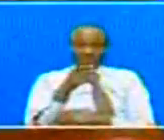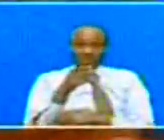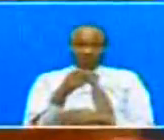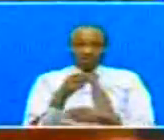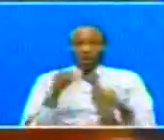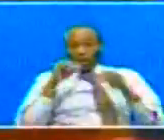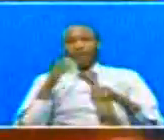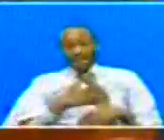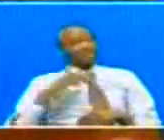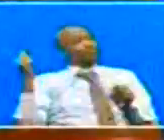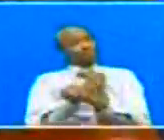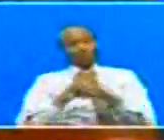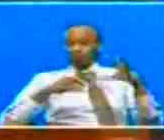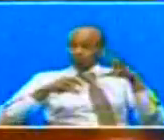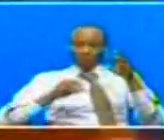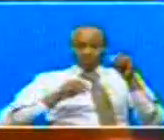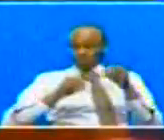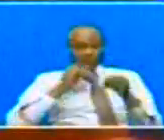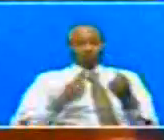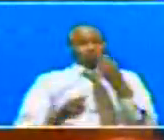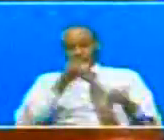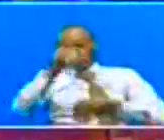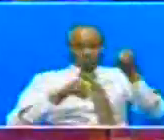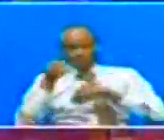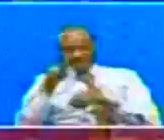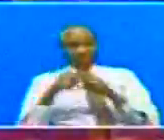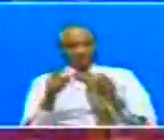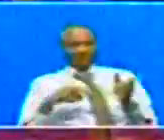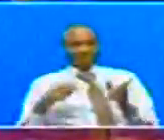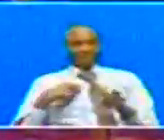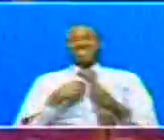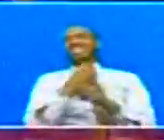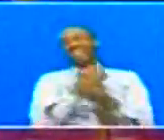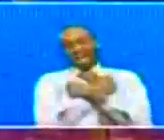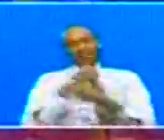you make this stuff up? No, you cannot, Tony. Oh my Lord in heaven. I even like your hair.